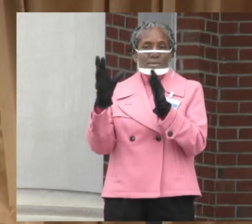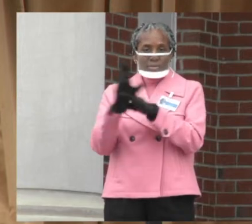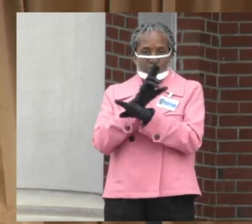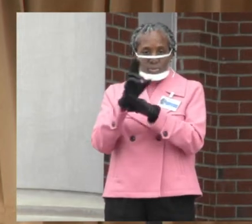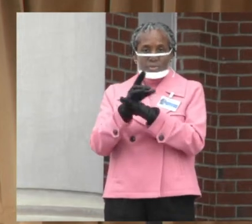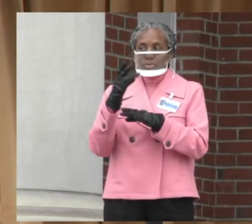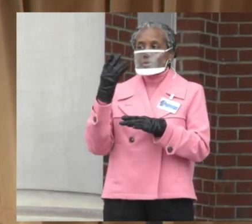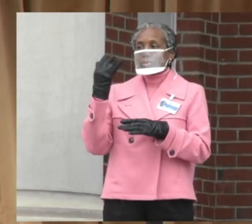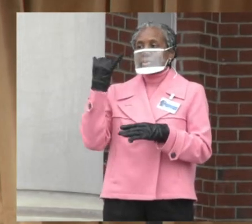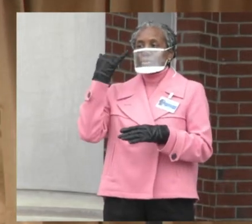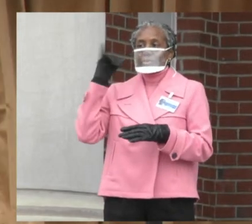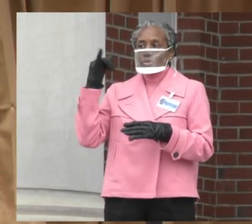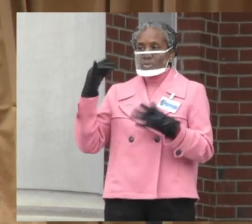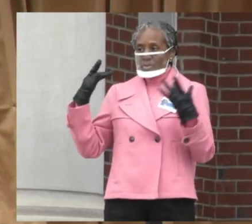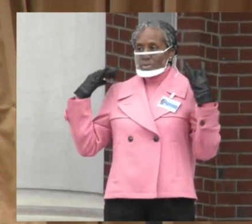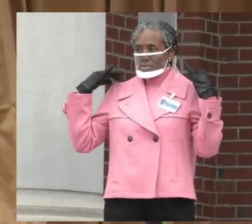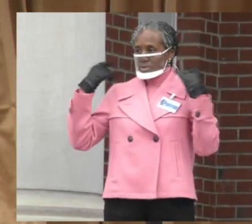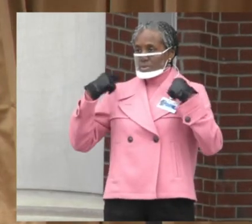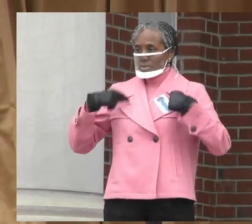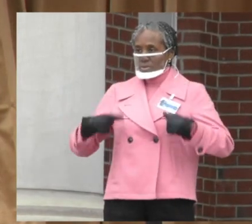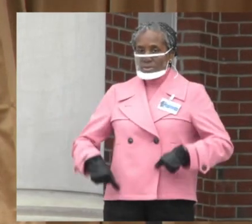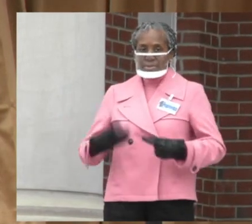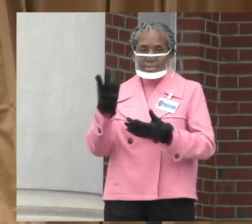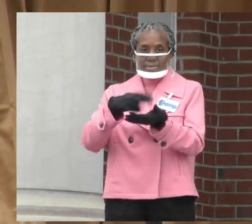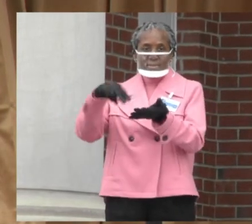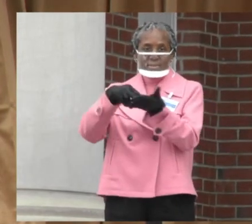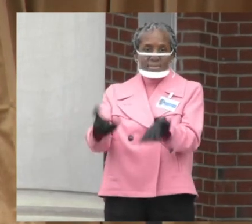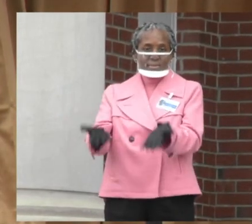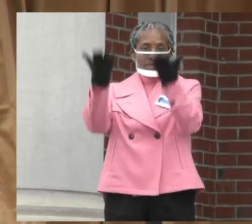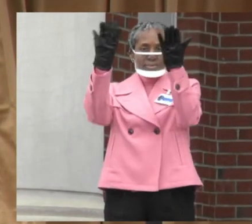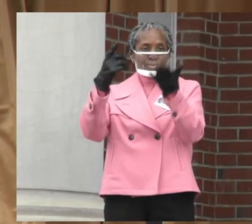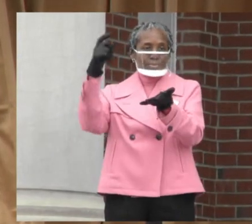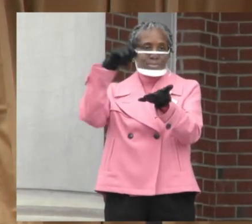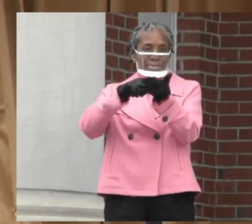gold cords. Please stand and be recognized.